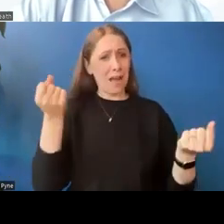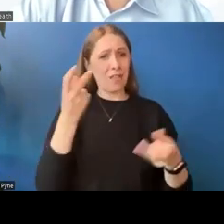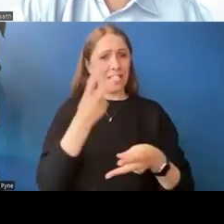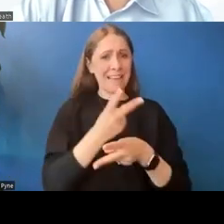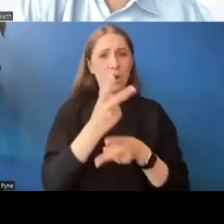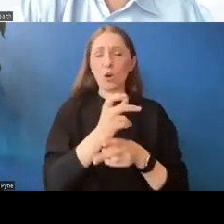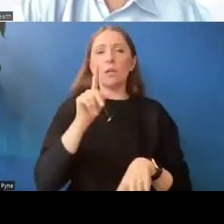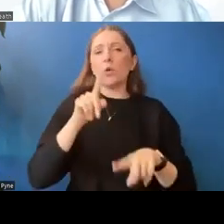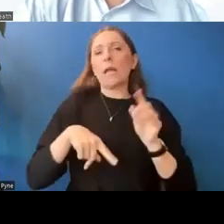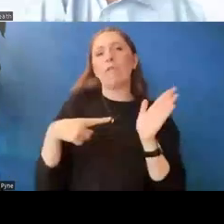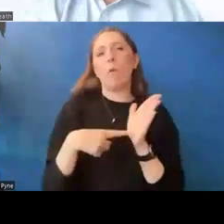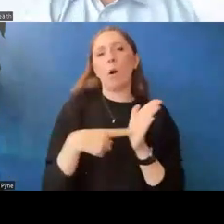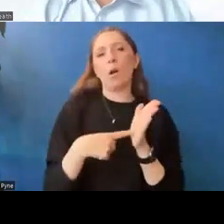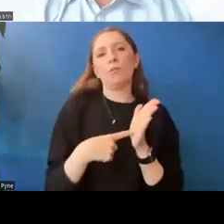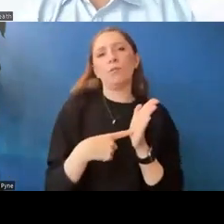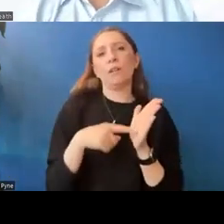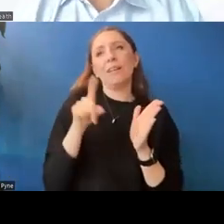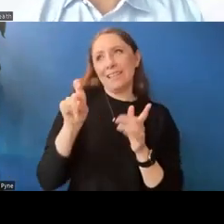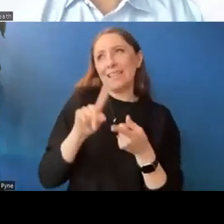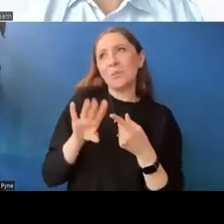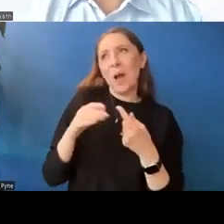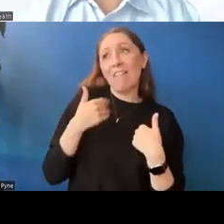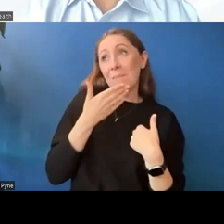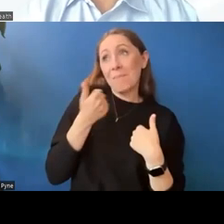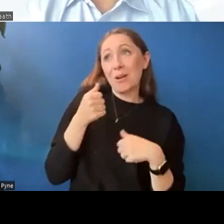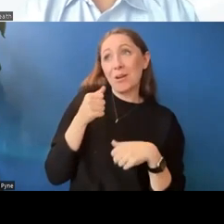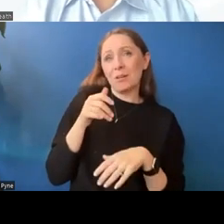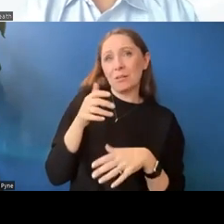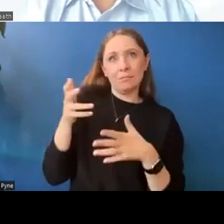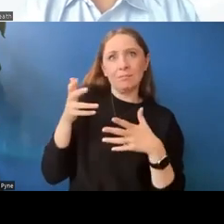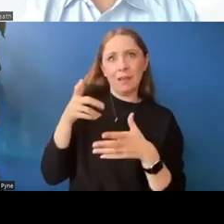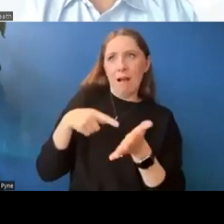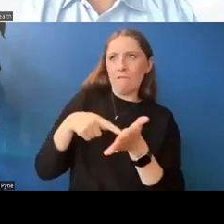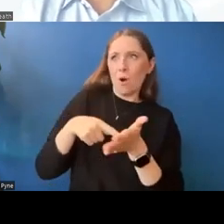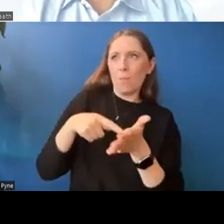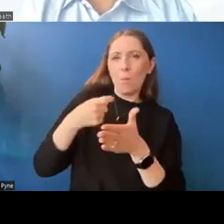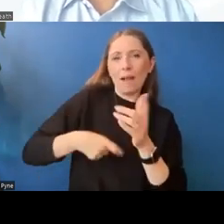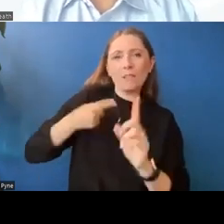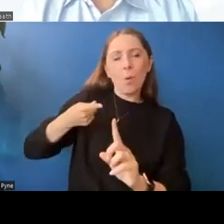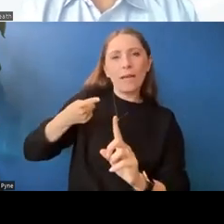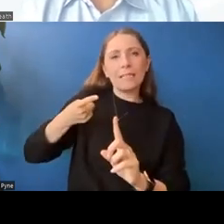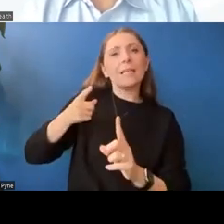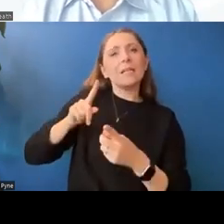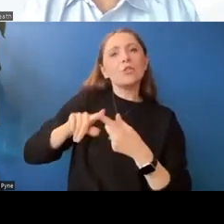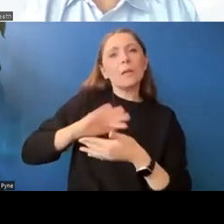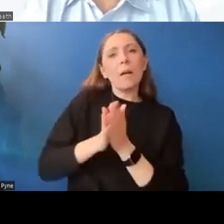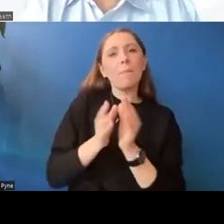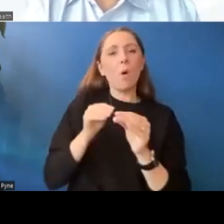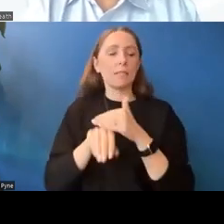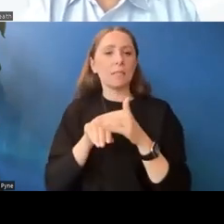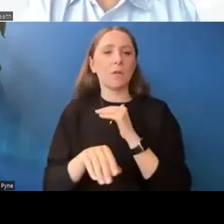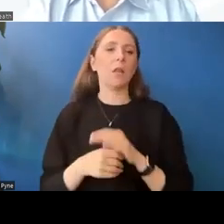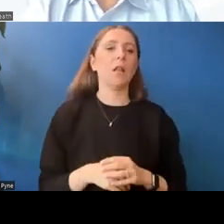not affordable, and we need to do a better job of making it more affordable to them and making it more accessible. And then on a positive